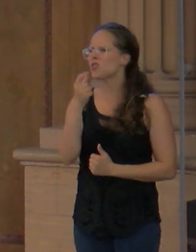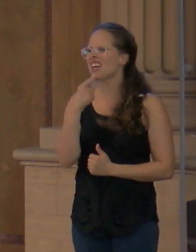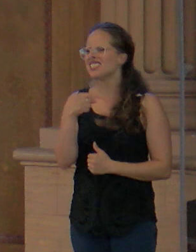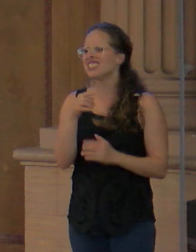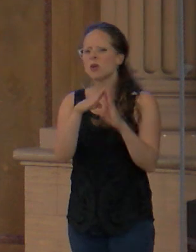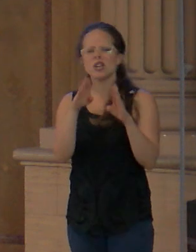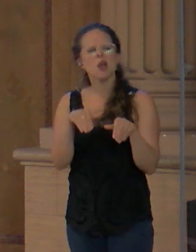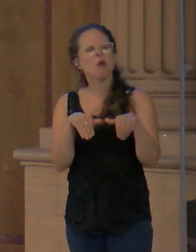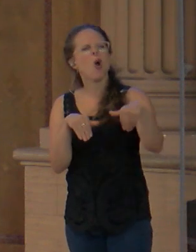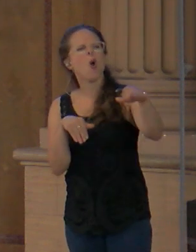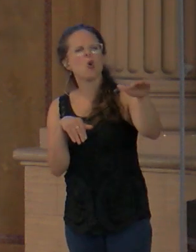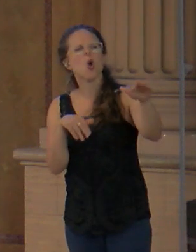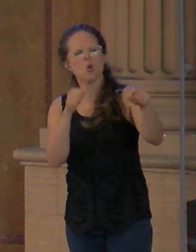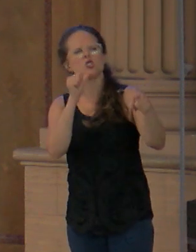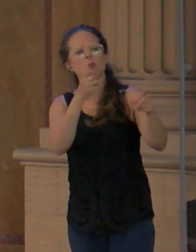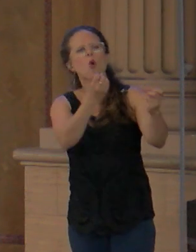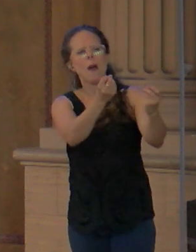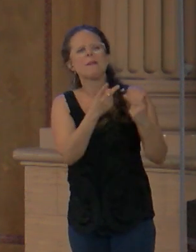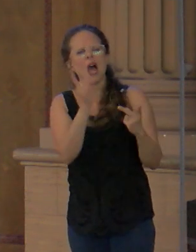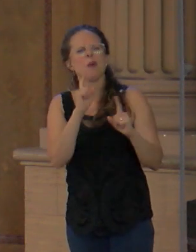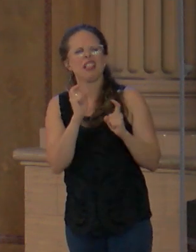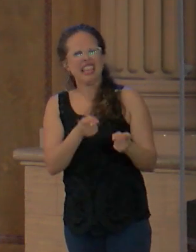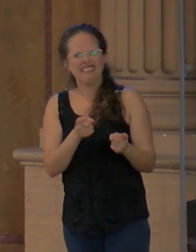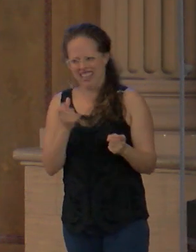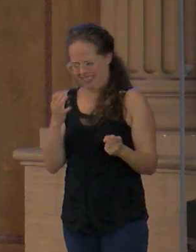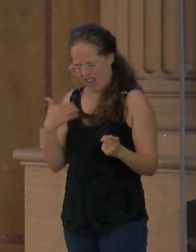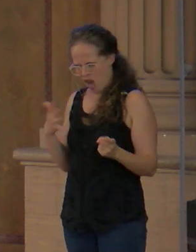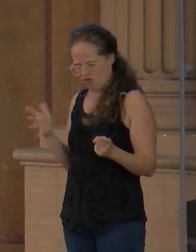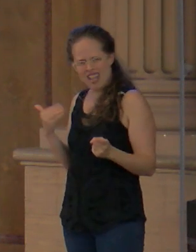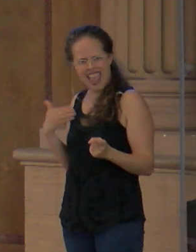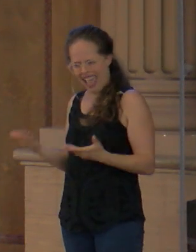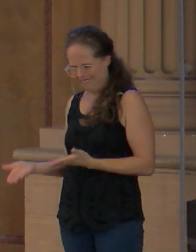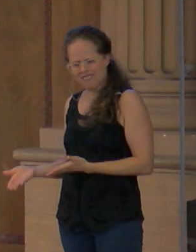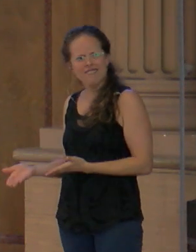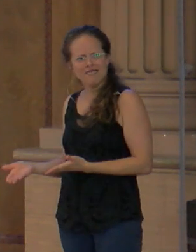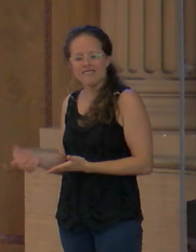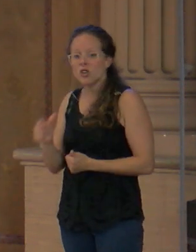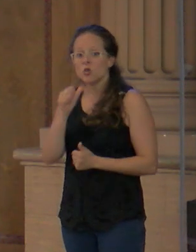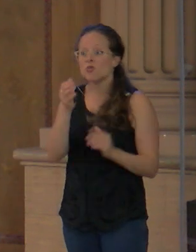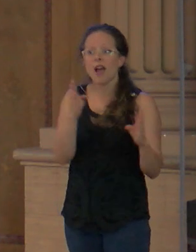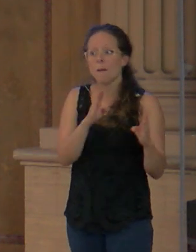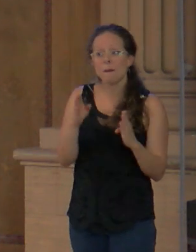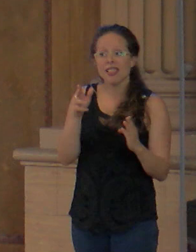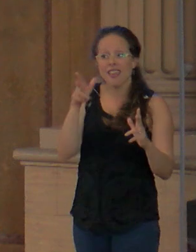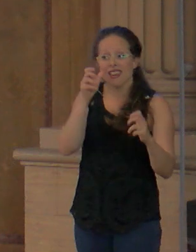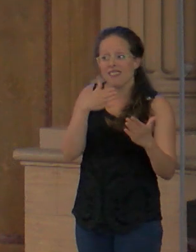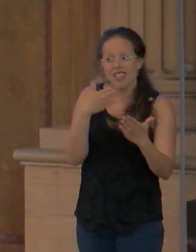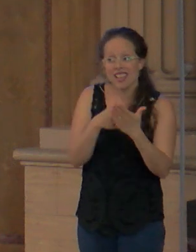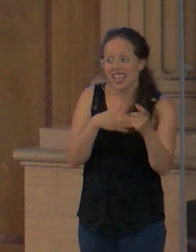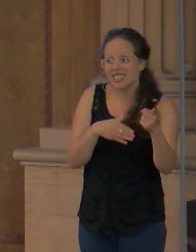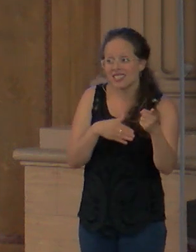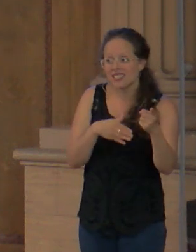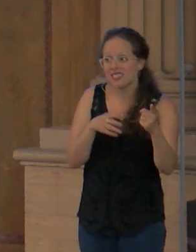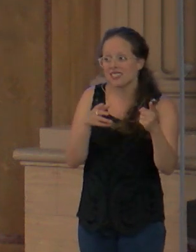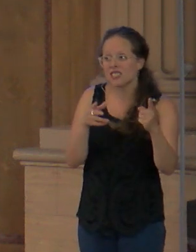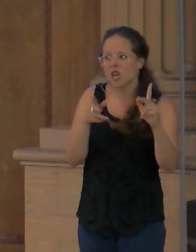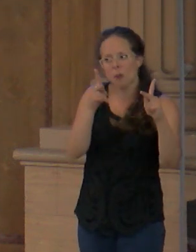and come again, tomorrow I will give it,' when you have it with you. Do not plan evil against your neighbor who dwells trustingly beside